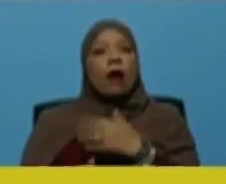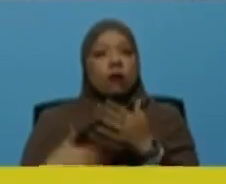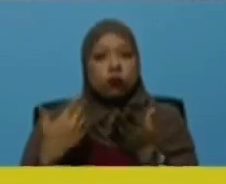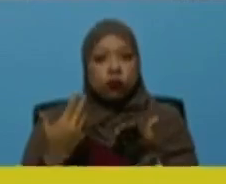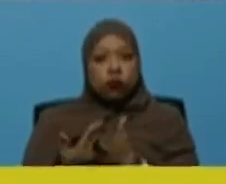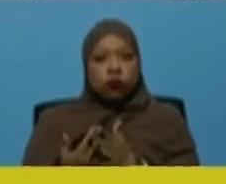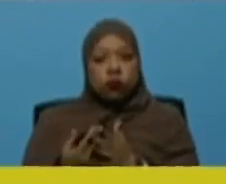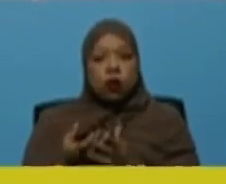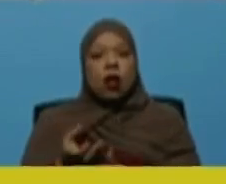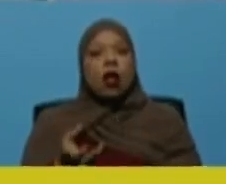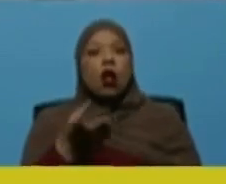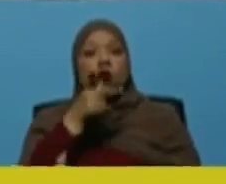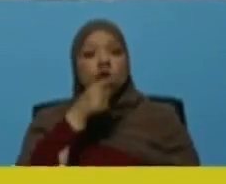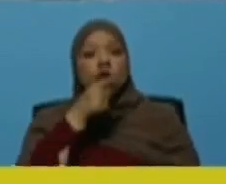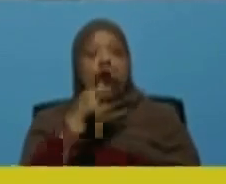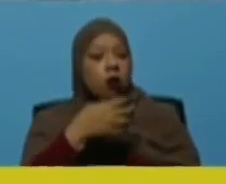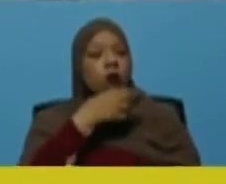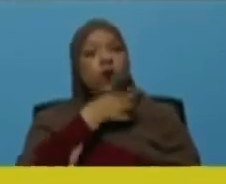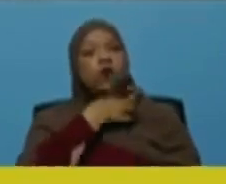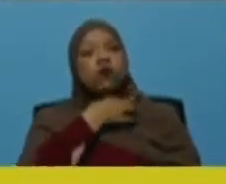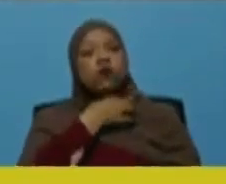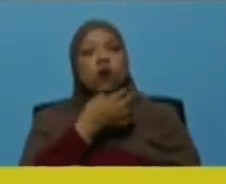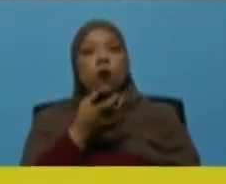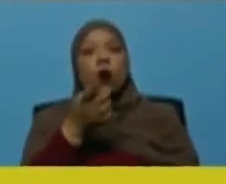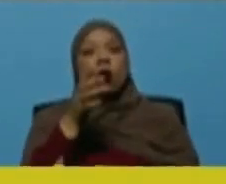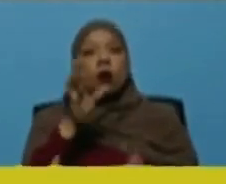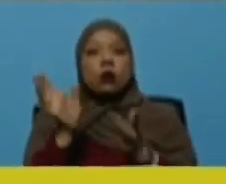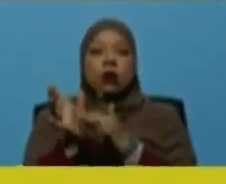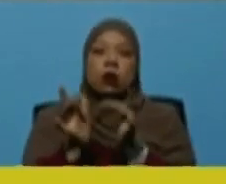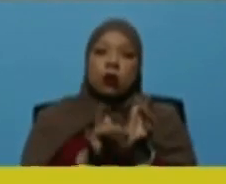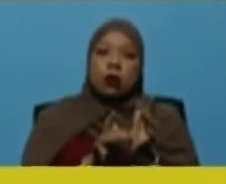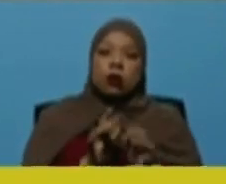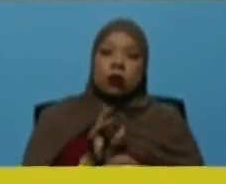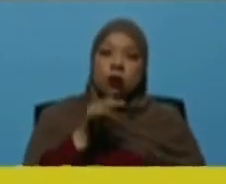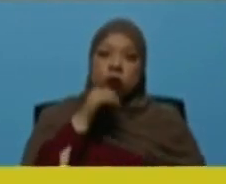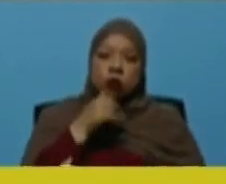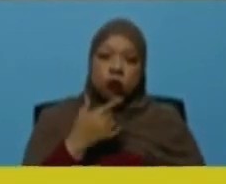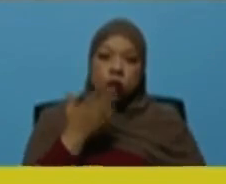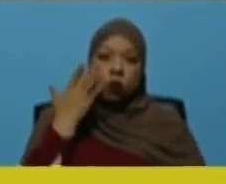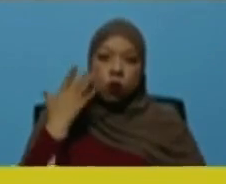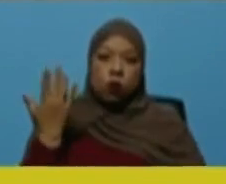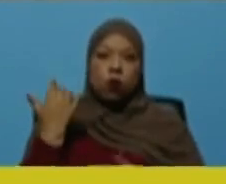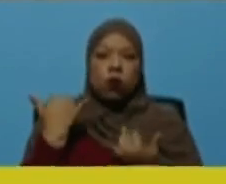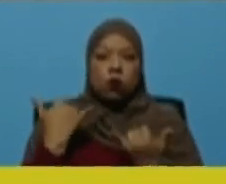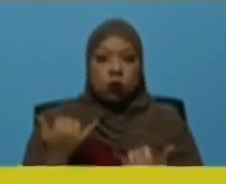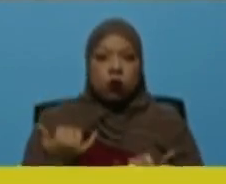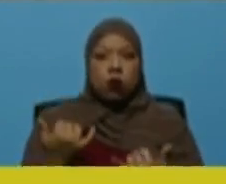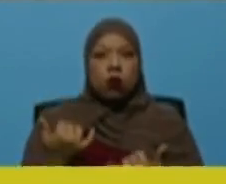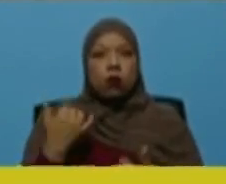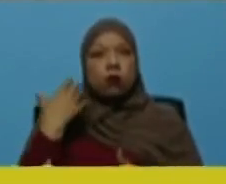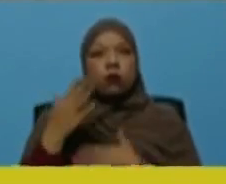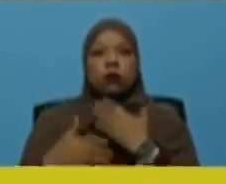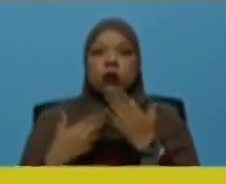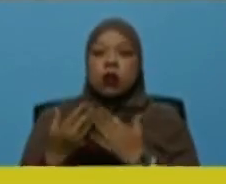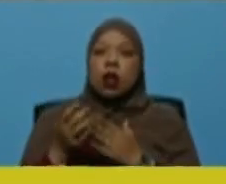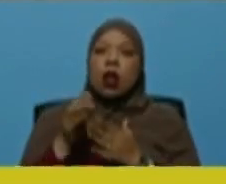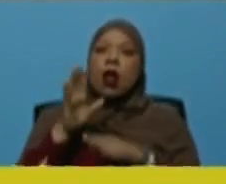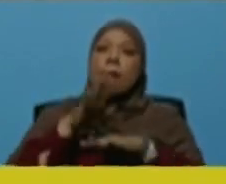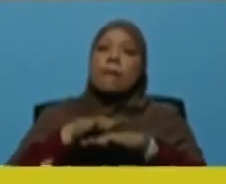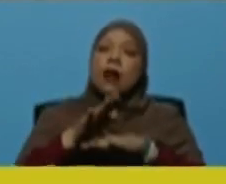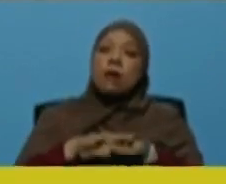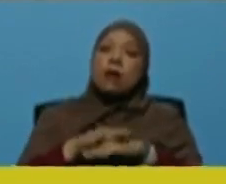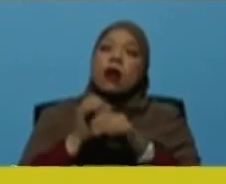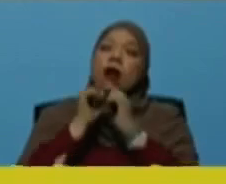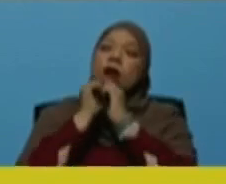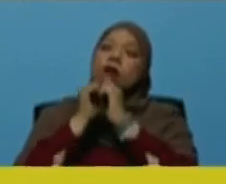wear any priest clothes. I always go to God